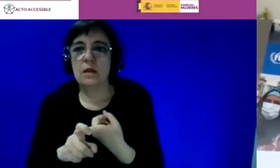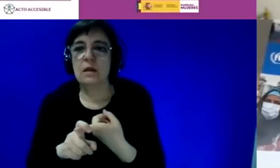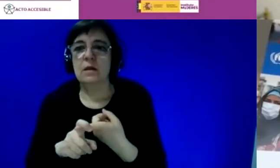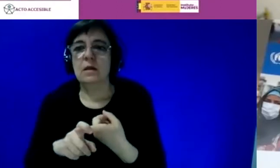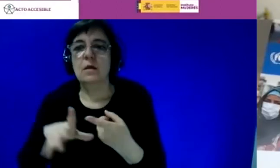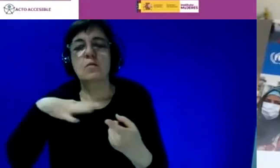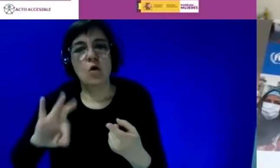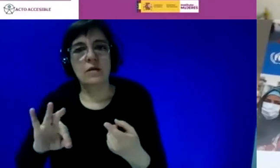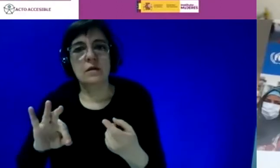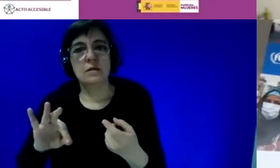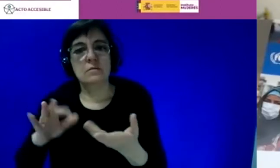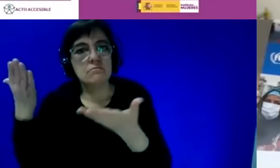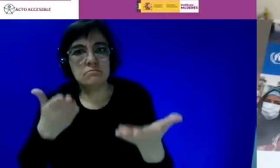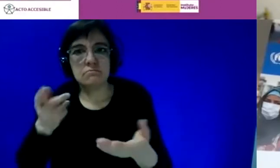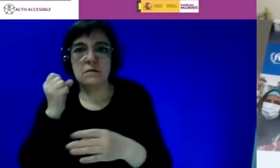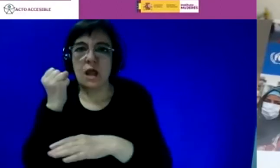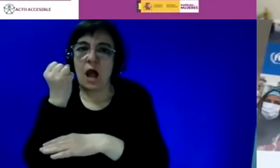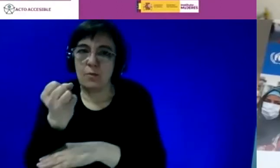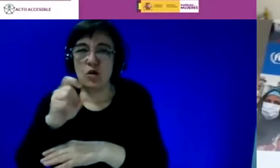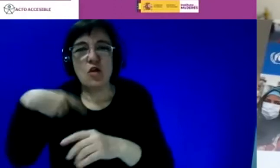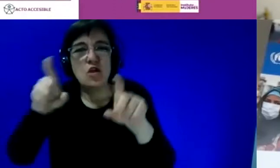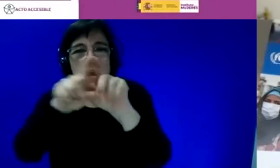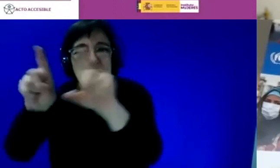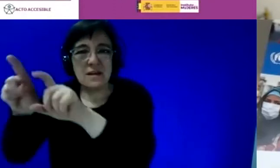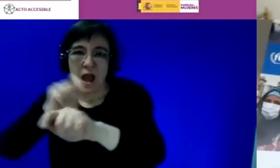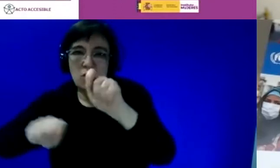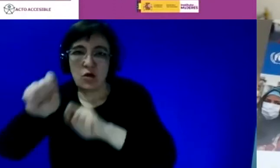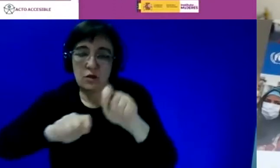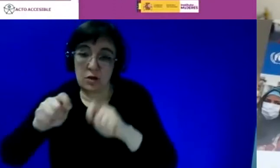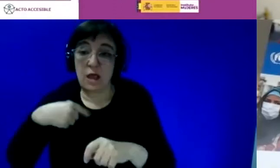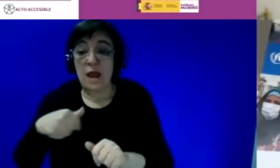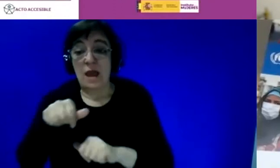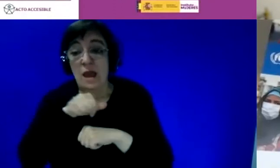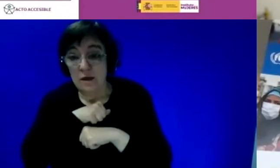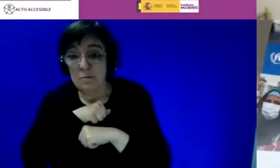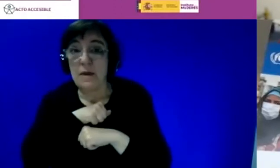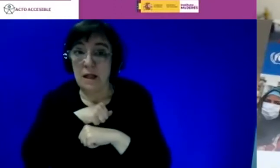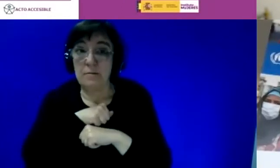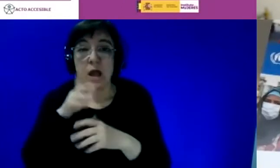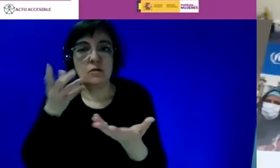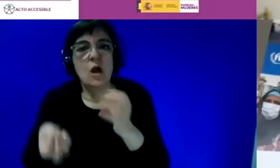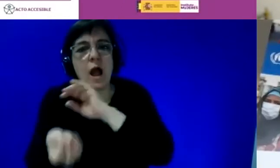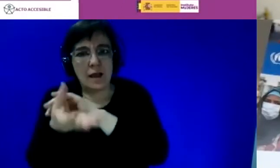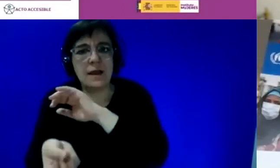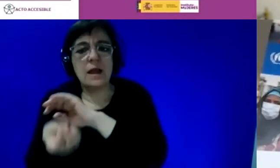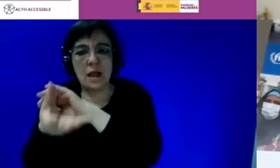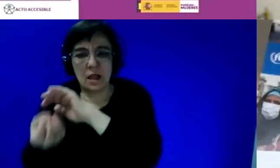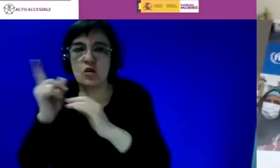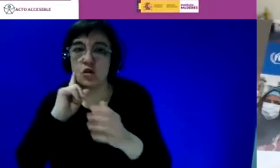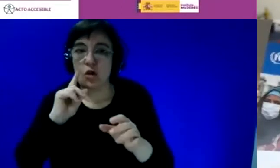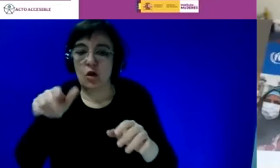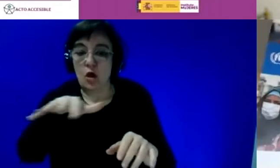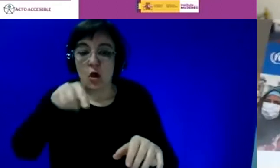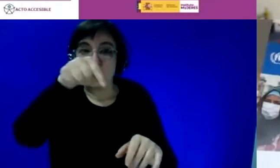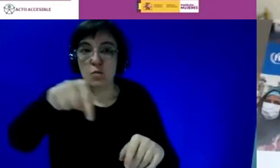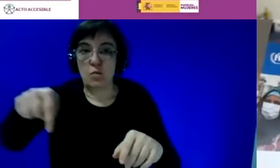is possible. And we hope that more and more are being set up. They're very readily identifiable, obviously with the blue